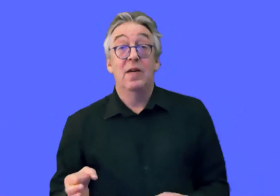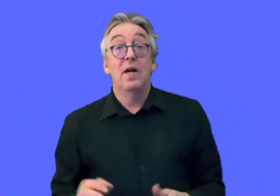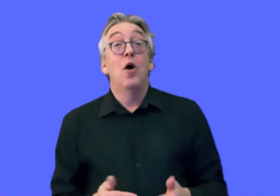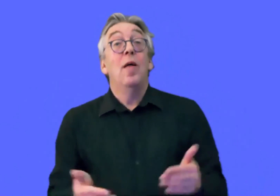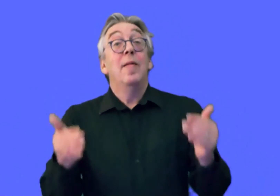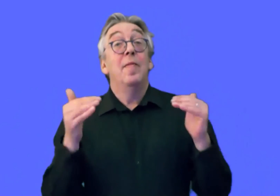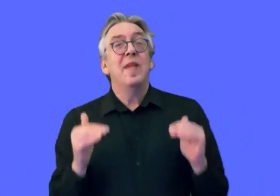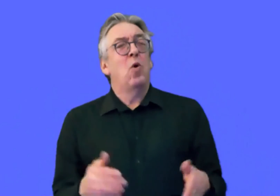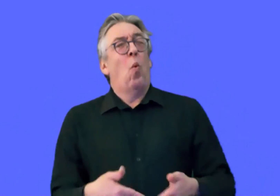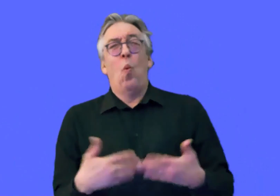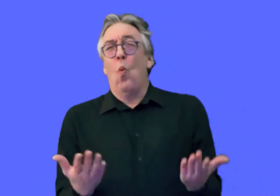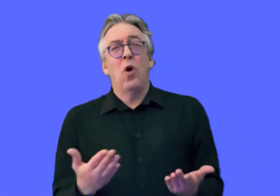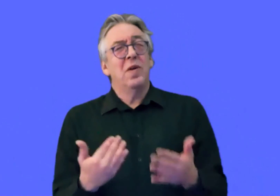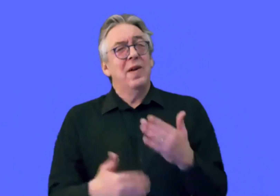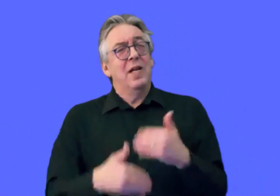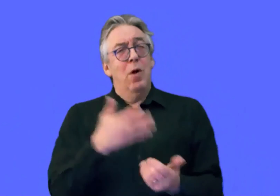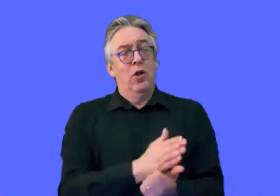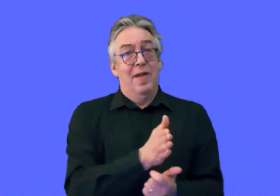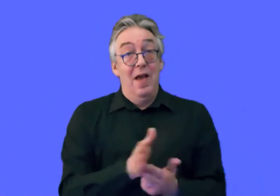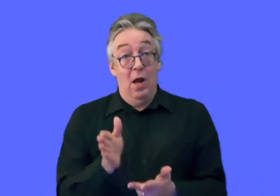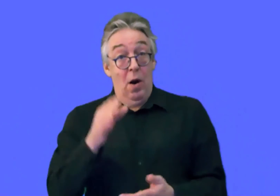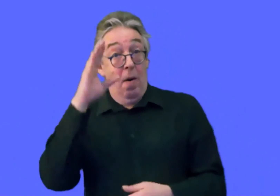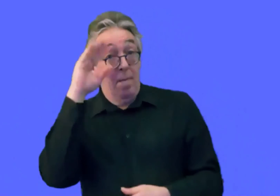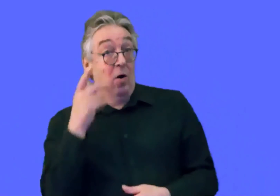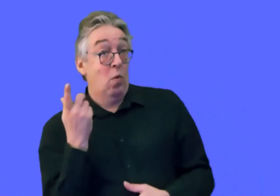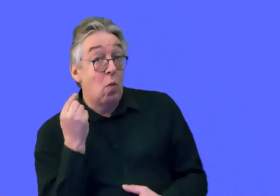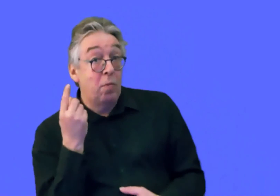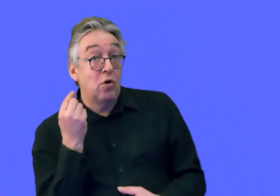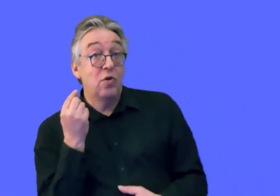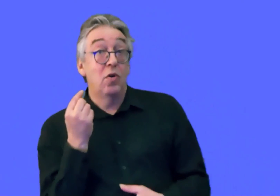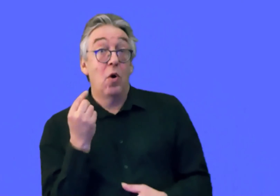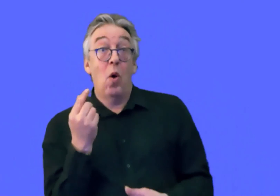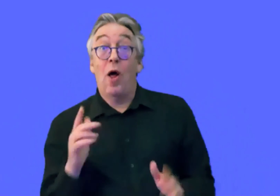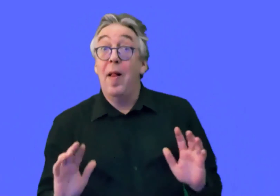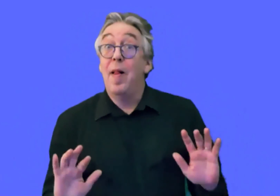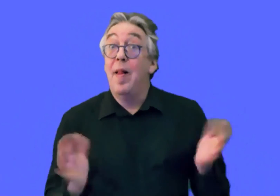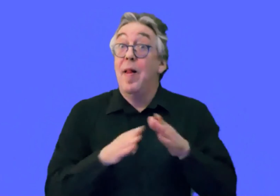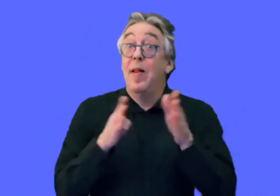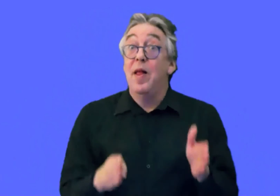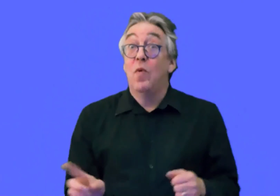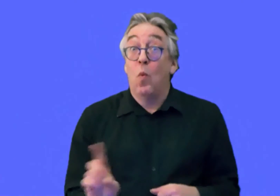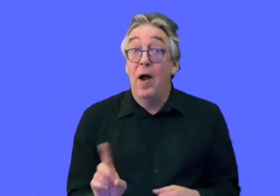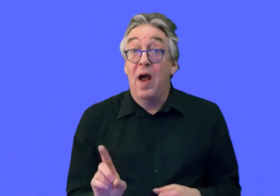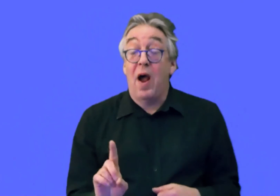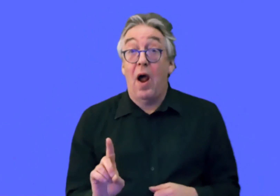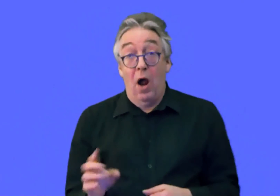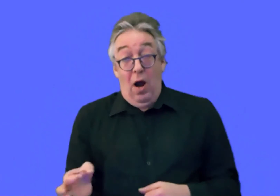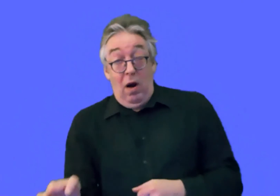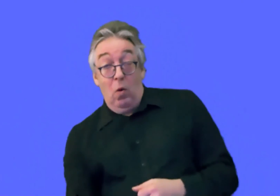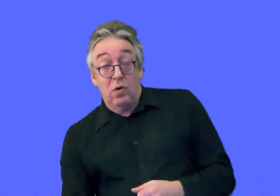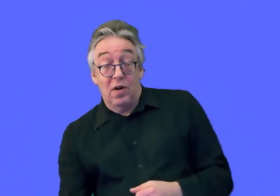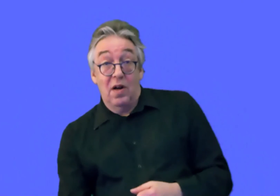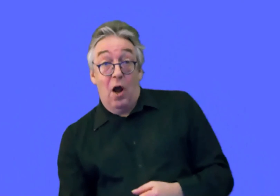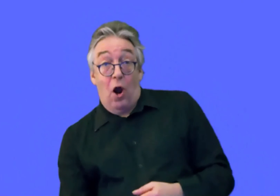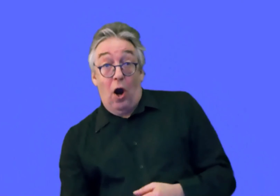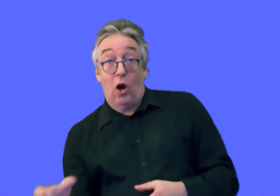with the disability by type of disability, sex, area of residence, and county and sub-county. Then the other one was the